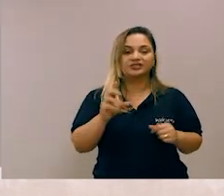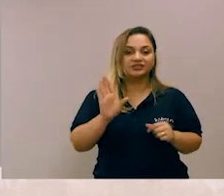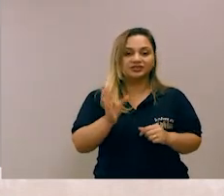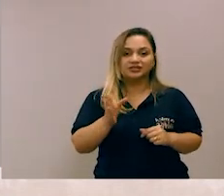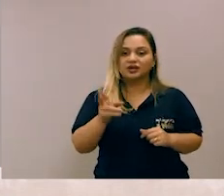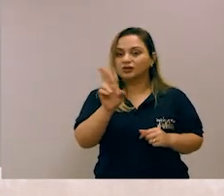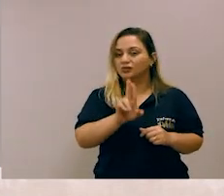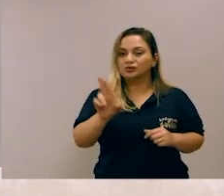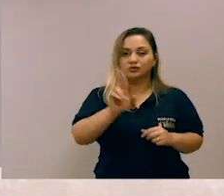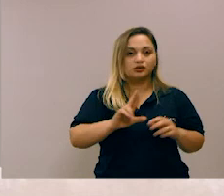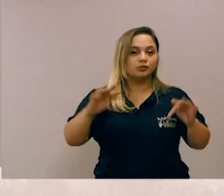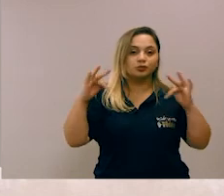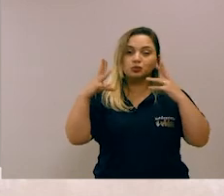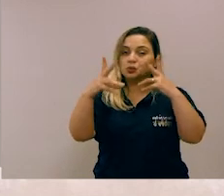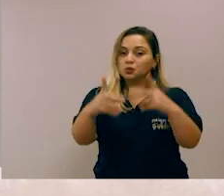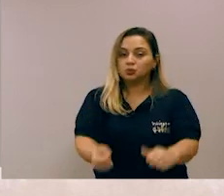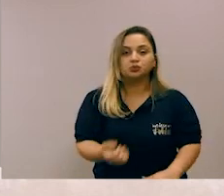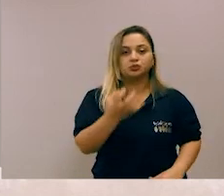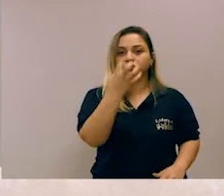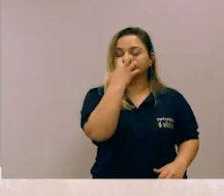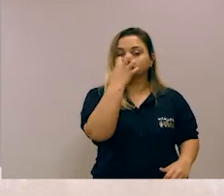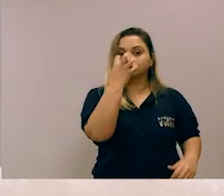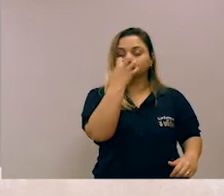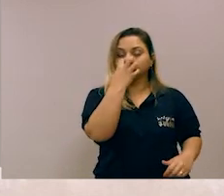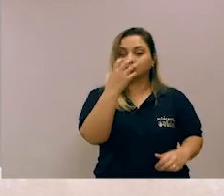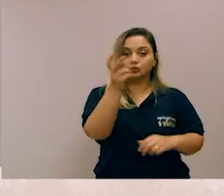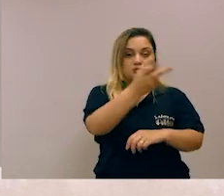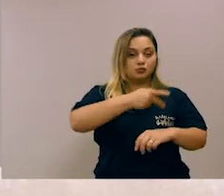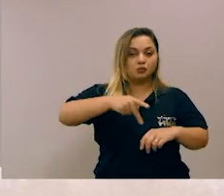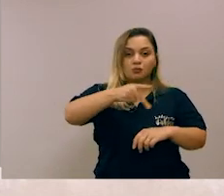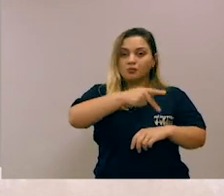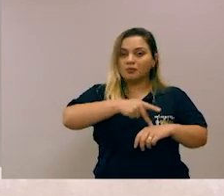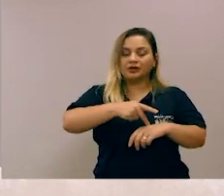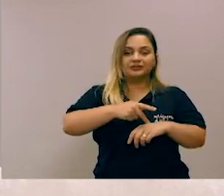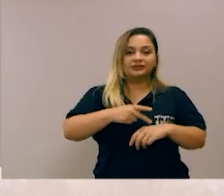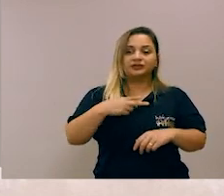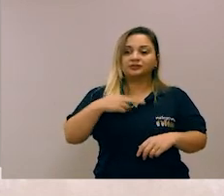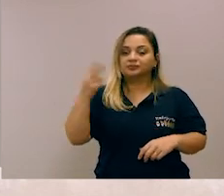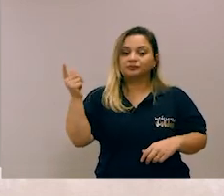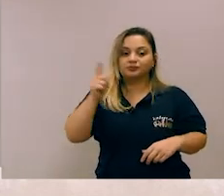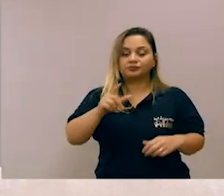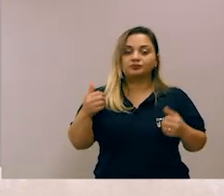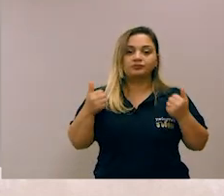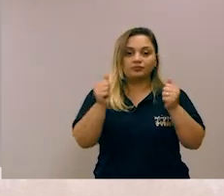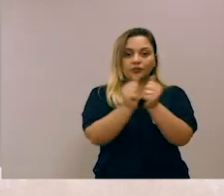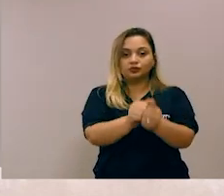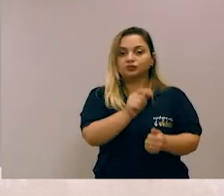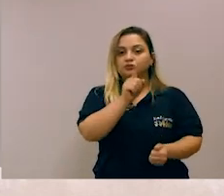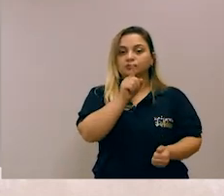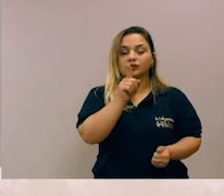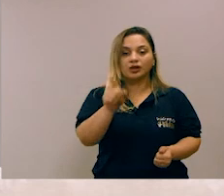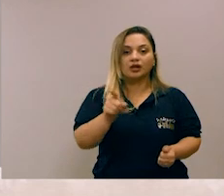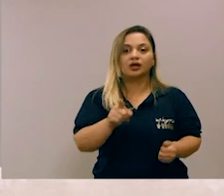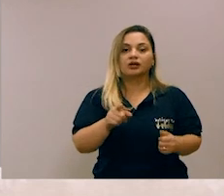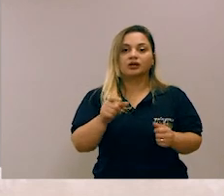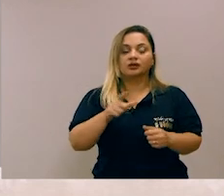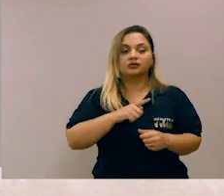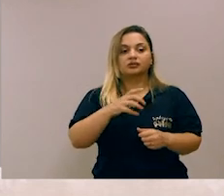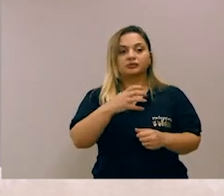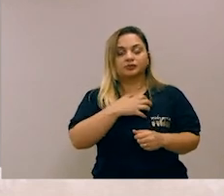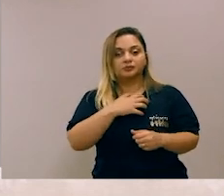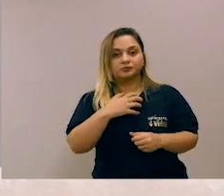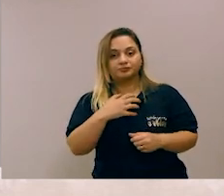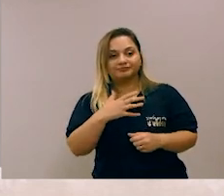have used all of the dogs in Brazil. We have used all of the dogs in Brazil that are trained to do this kind of